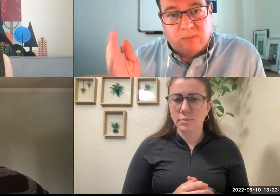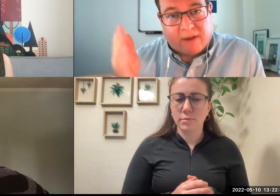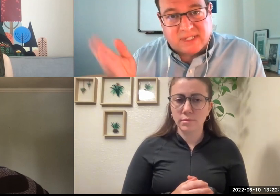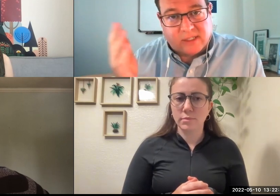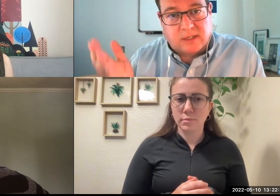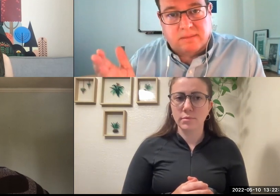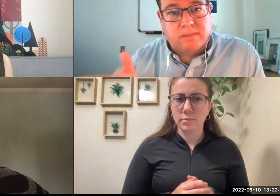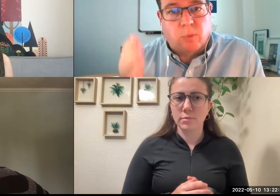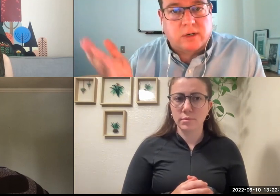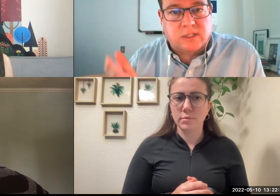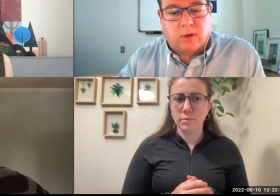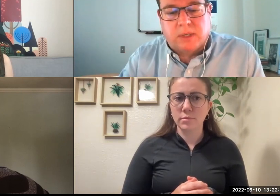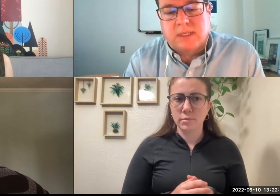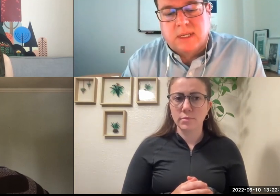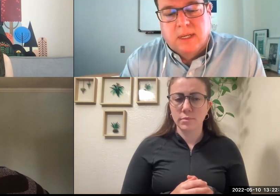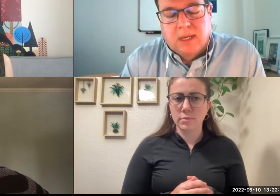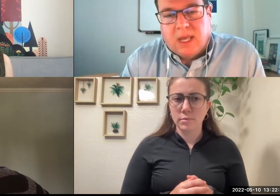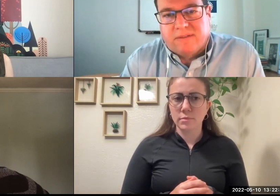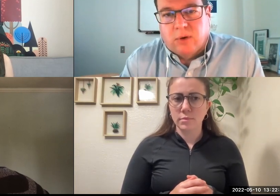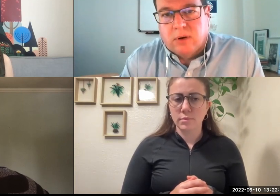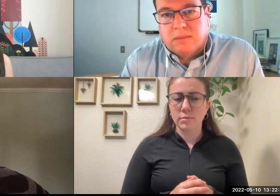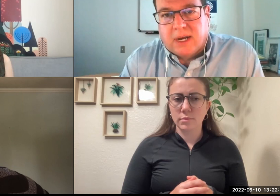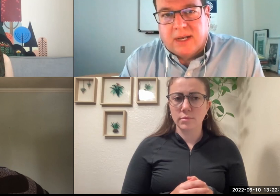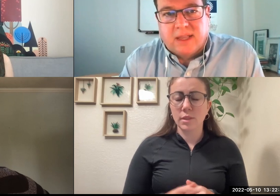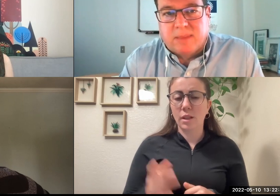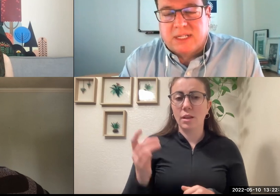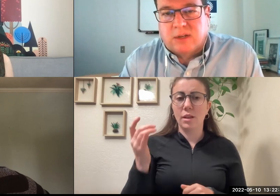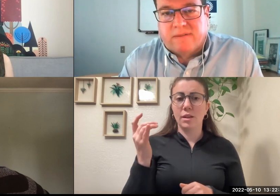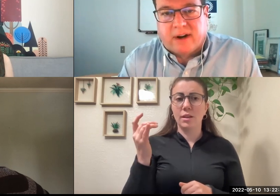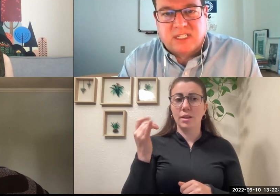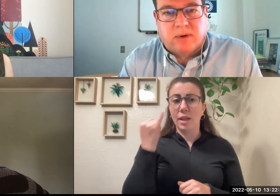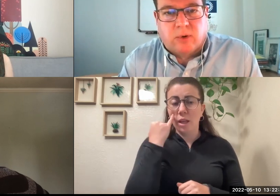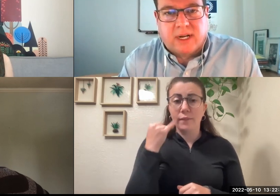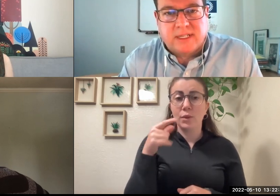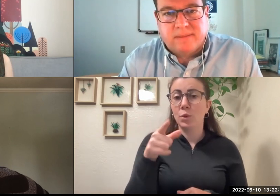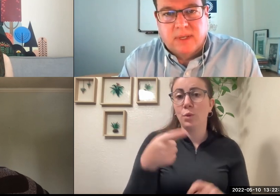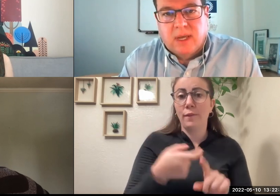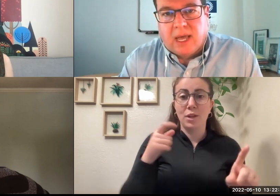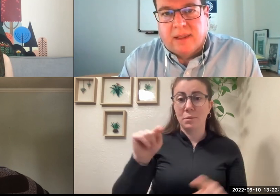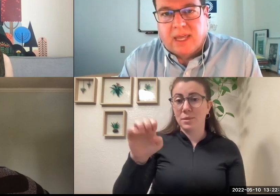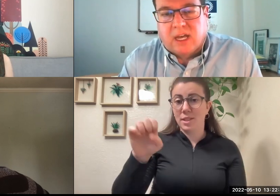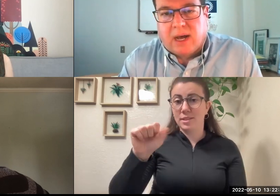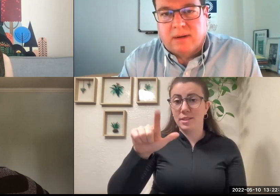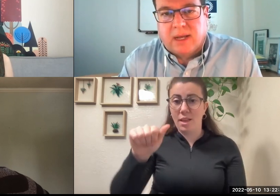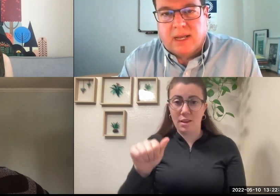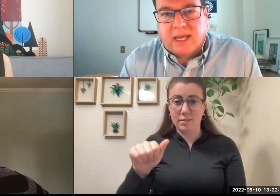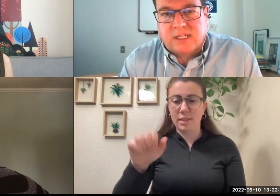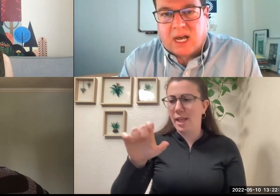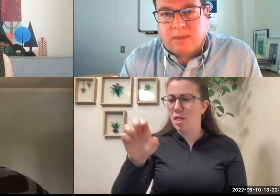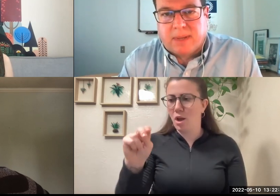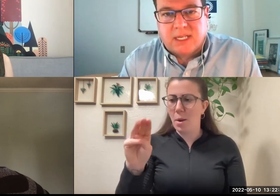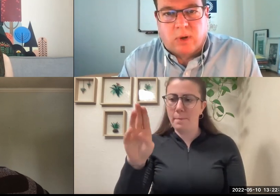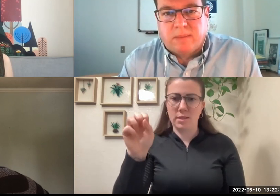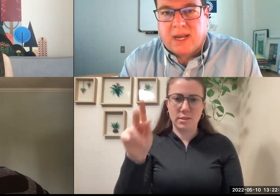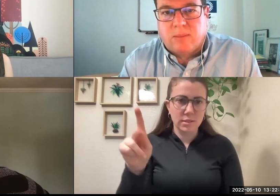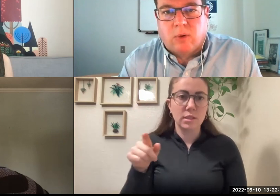of private sector workers to form unions. If you're Elon Musk and you fire someone for organizing and they go out and get a job